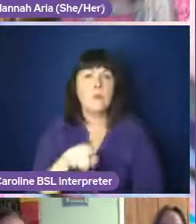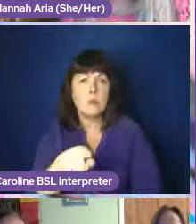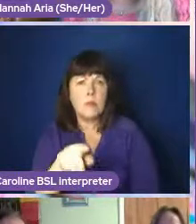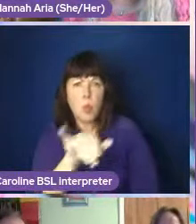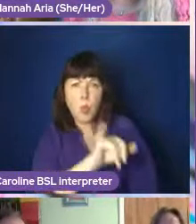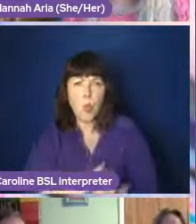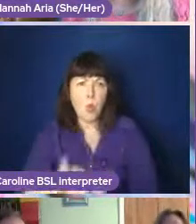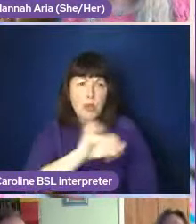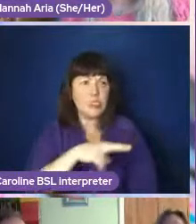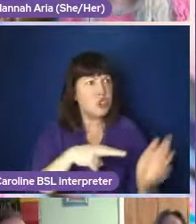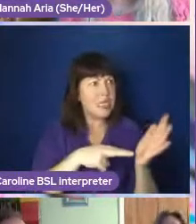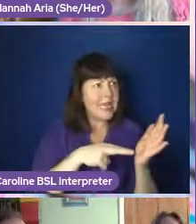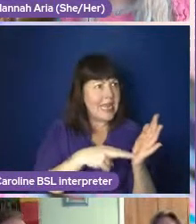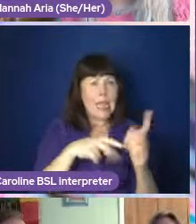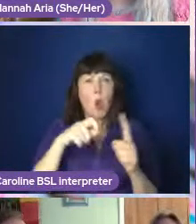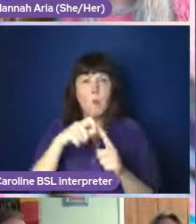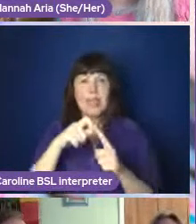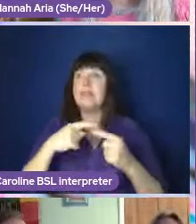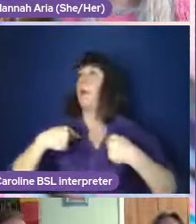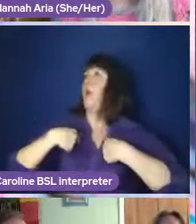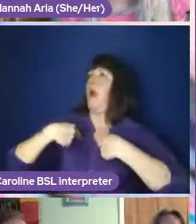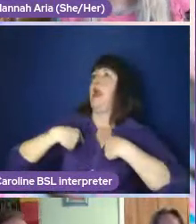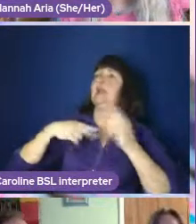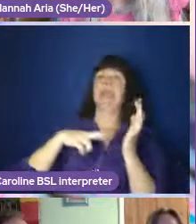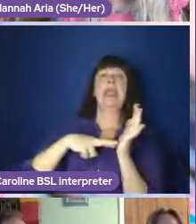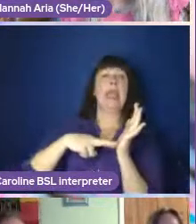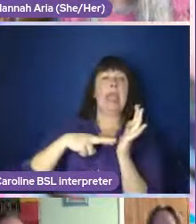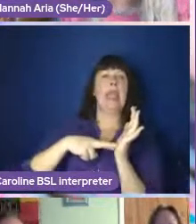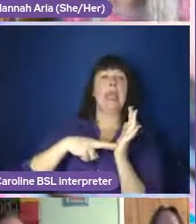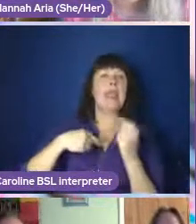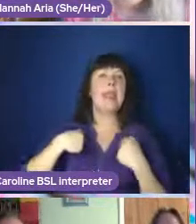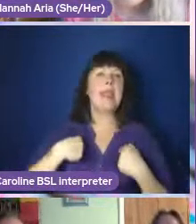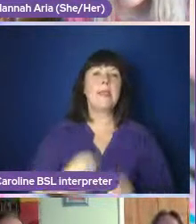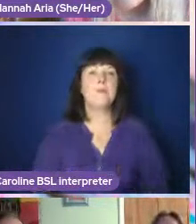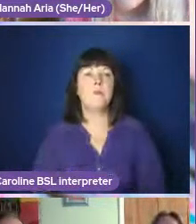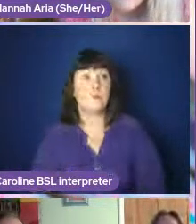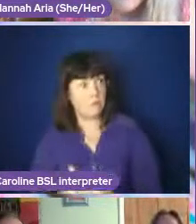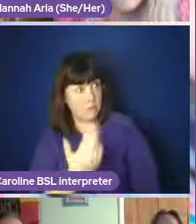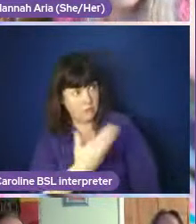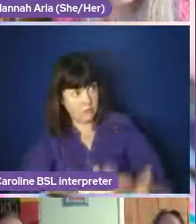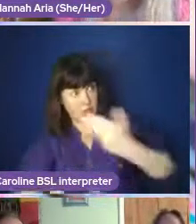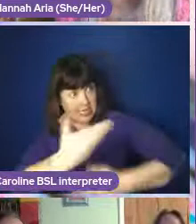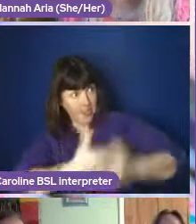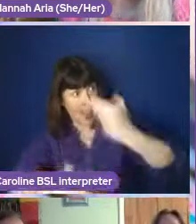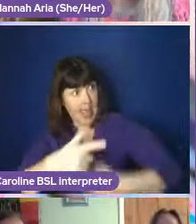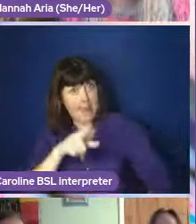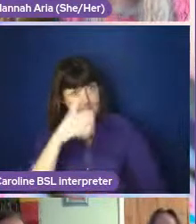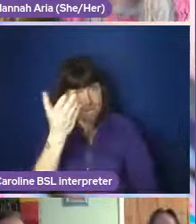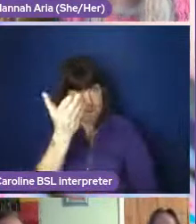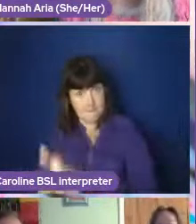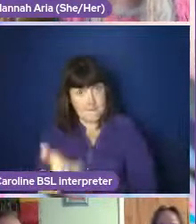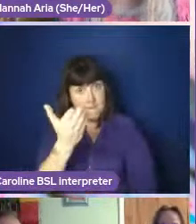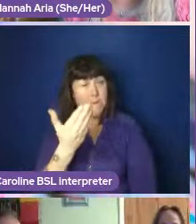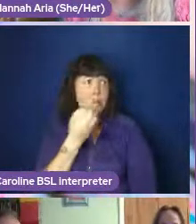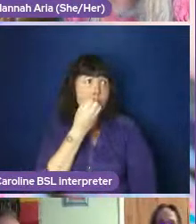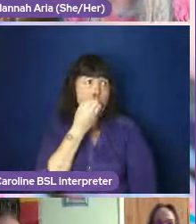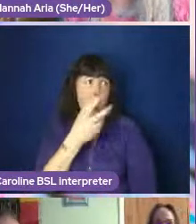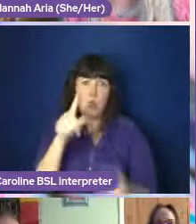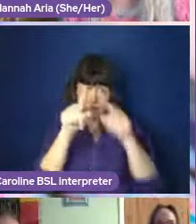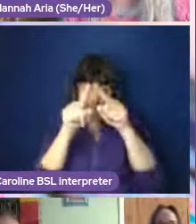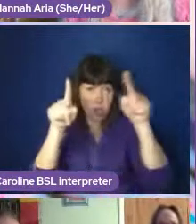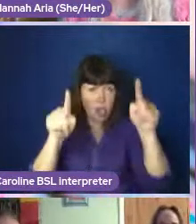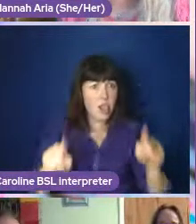Pete's, this one? This one's mine. Great. Nikki, do you want to go for it? Explain this beautiful creation to